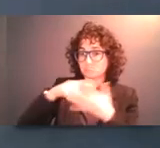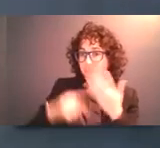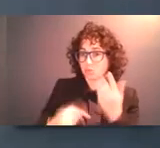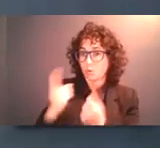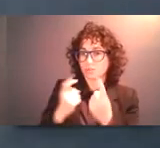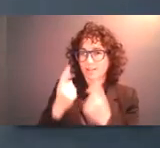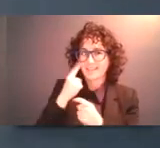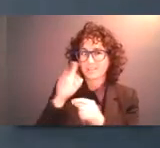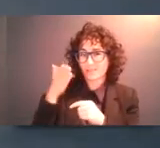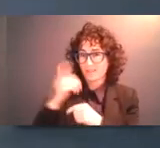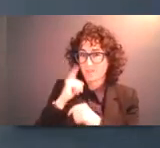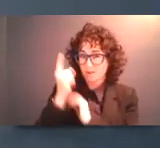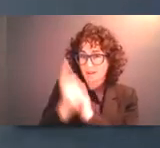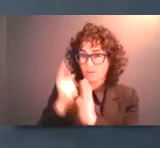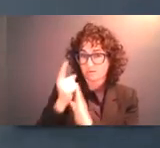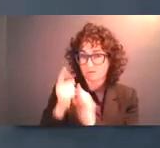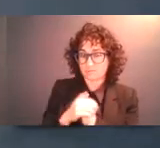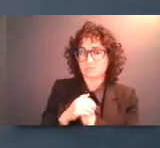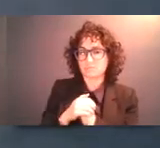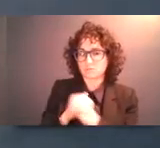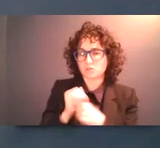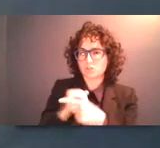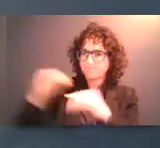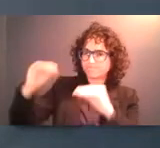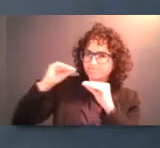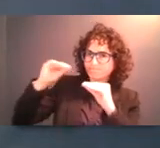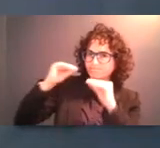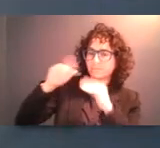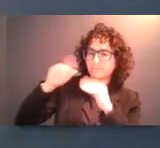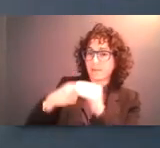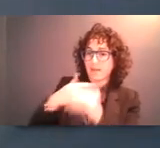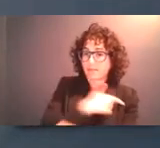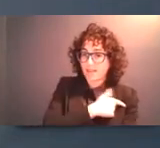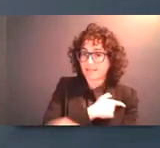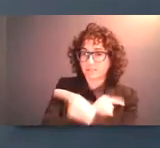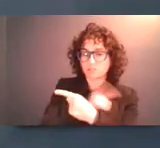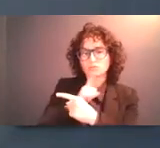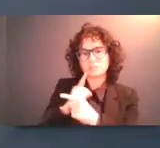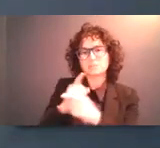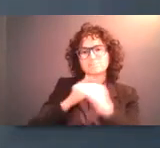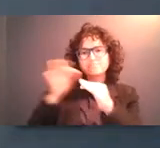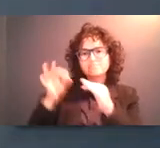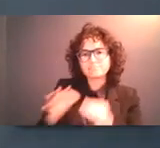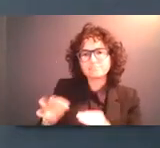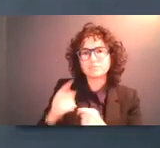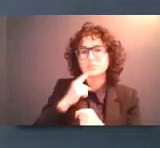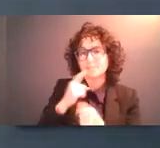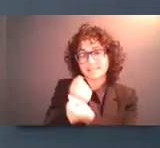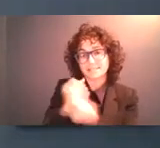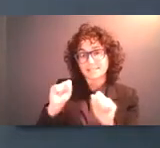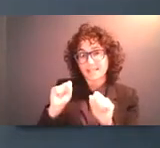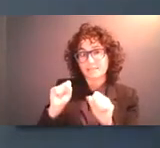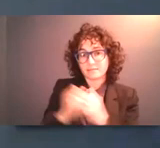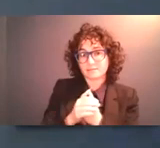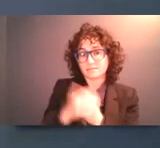like an hour. And she educated us about it. You know, she made it seem as if it was safe to take. We didn't have anything